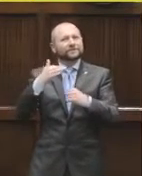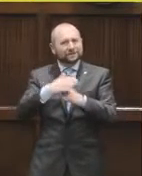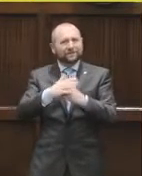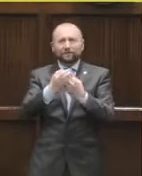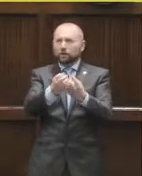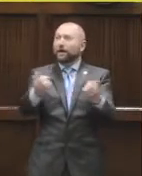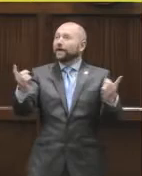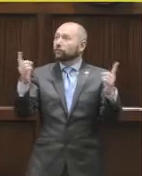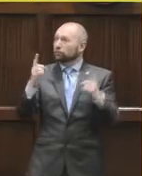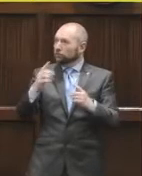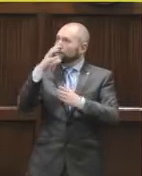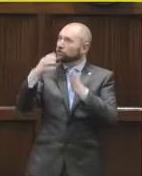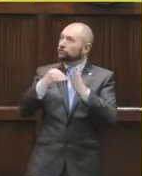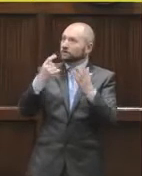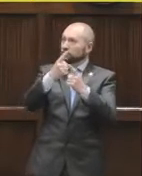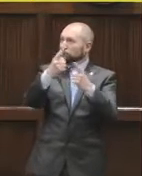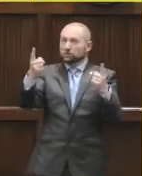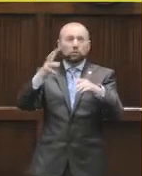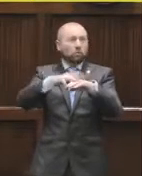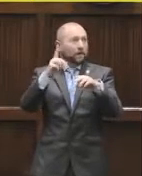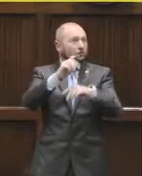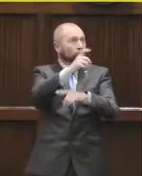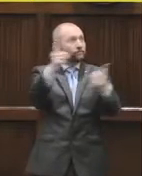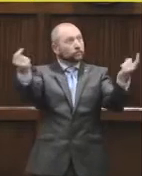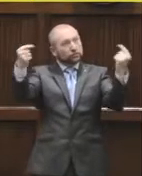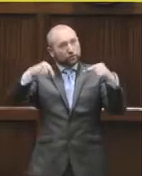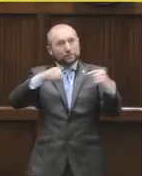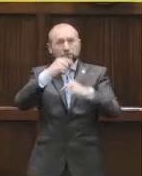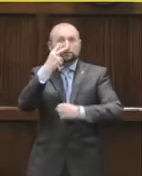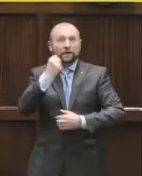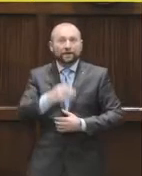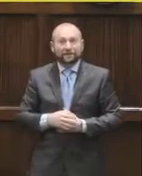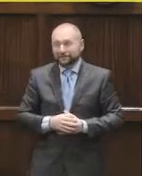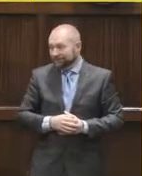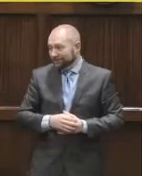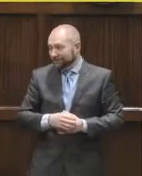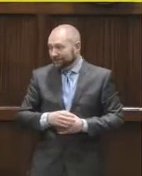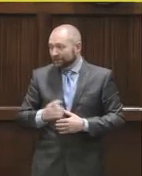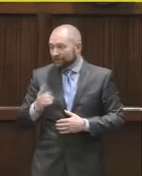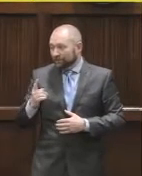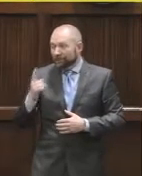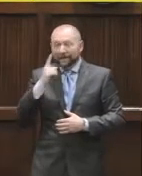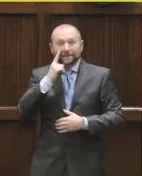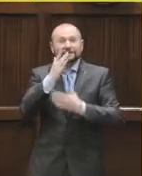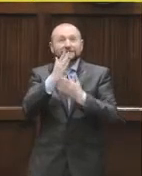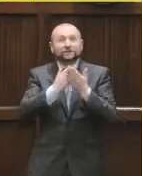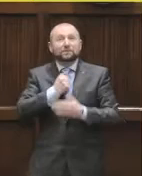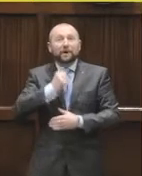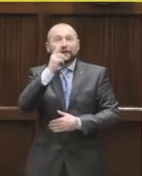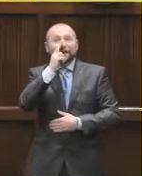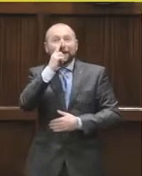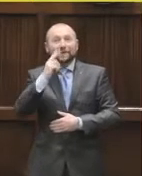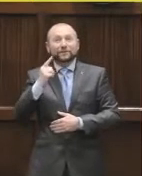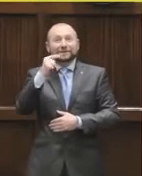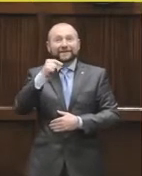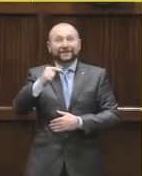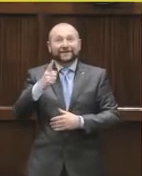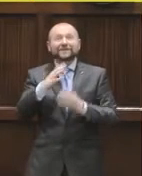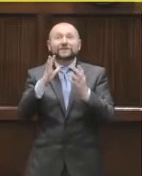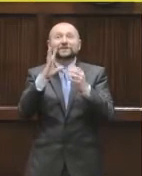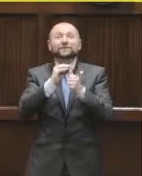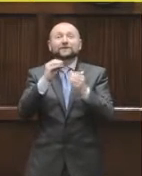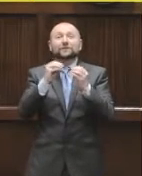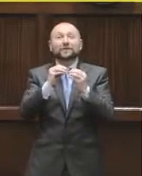everyone that has turned out here tonight. And I see actually neighbours of my own here. I want to give a special mention to